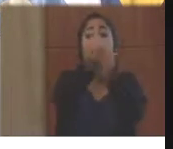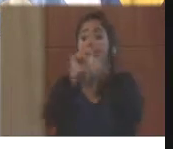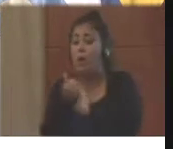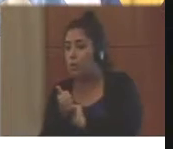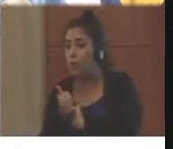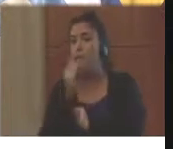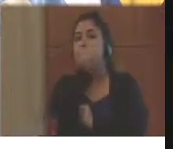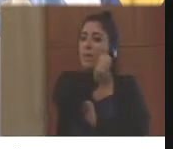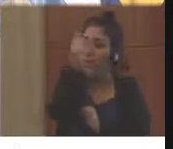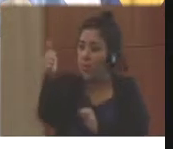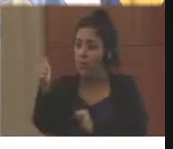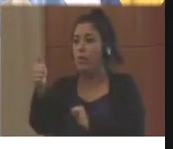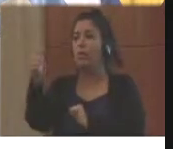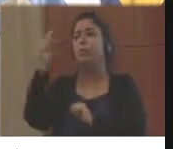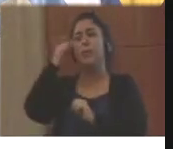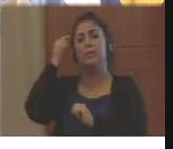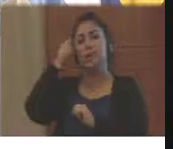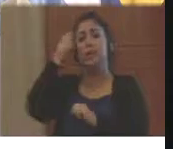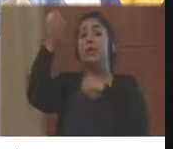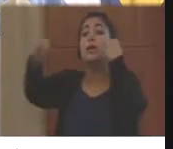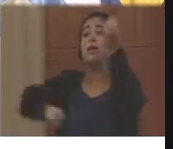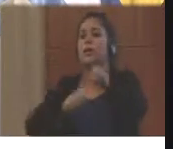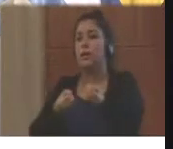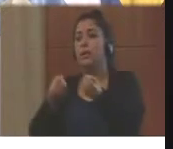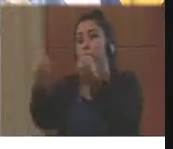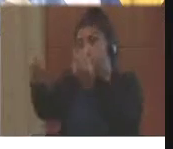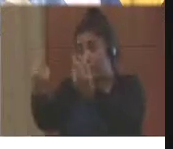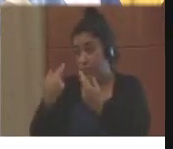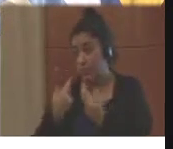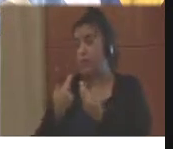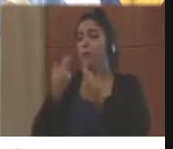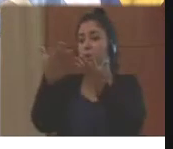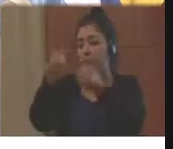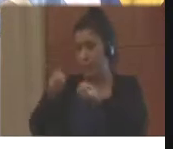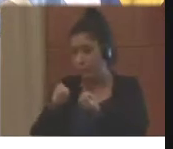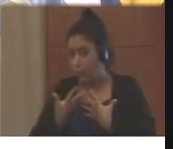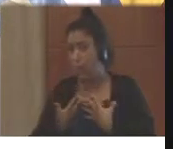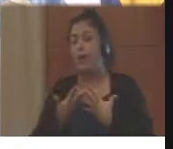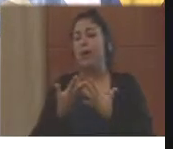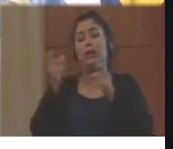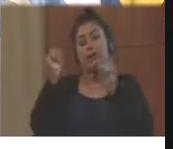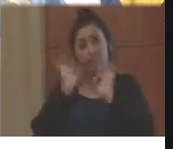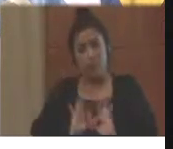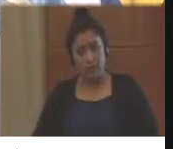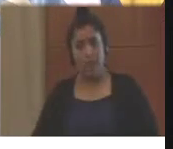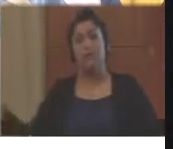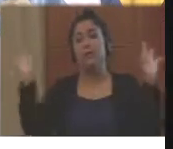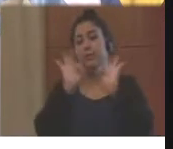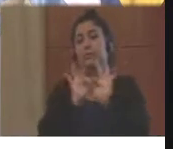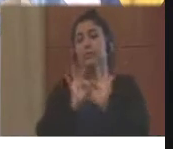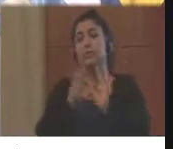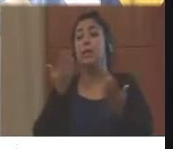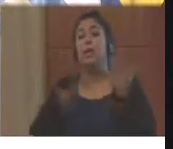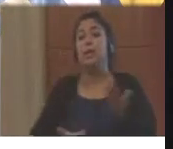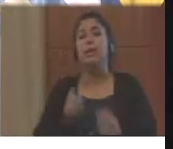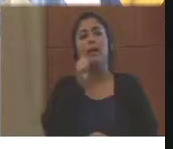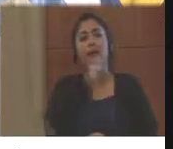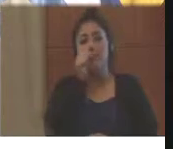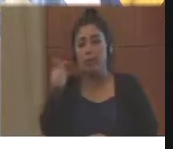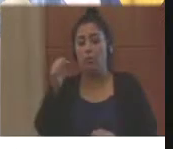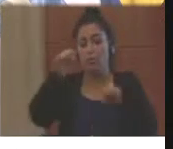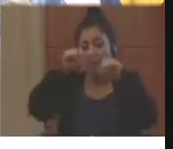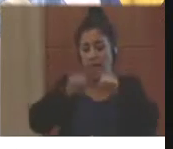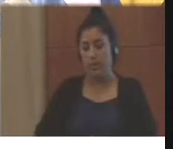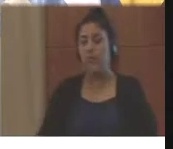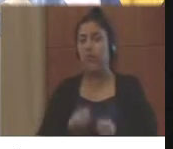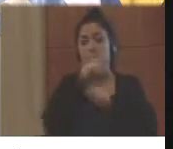more practical, and whenever the time comes, the moment comes that we can be capable of saying, okay, between